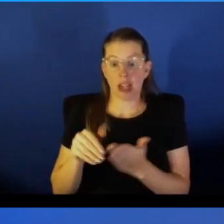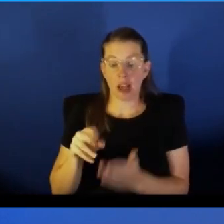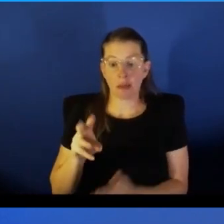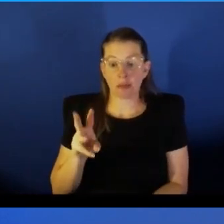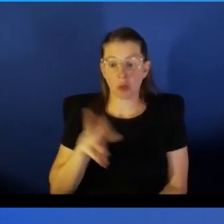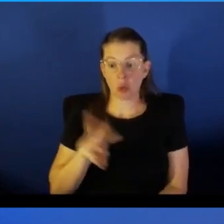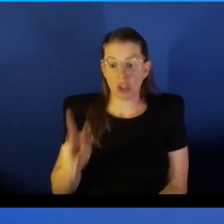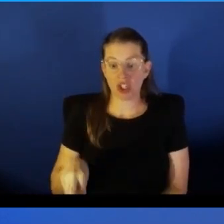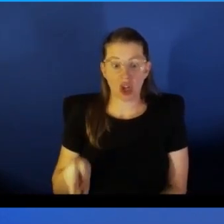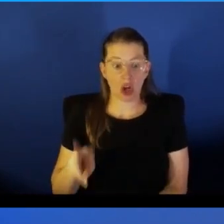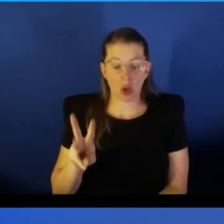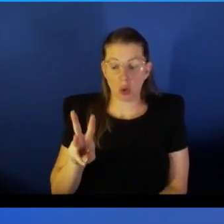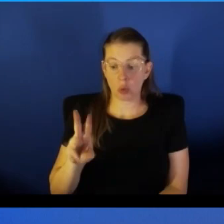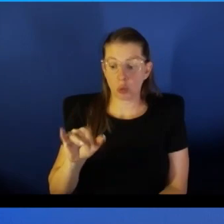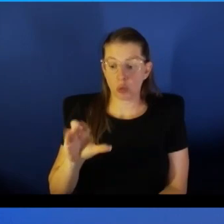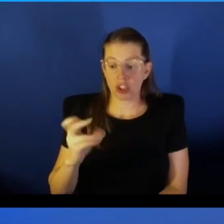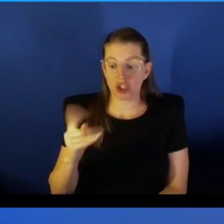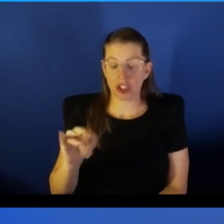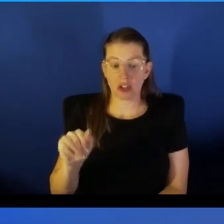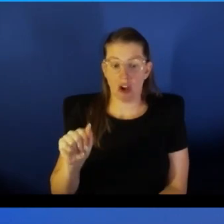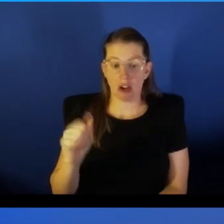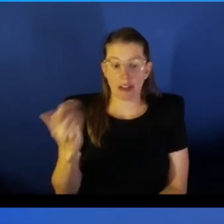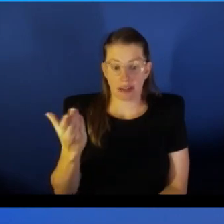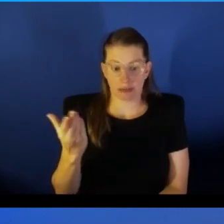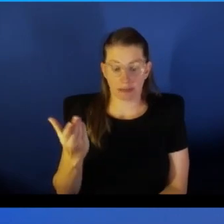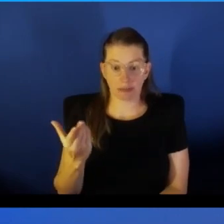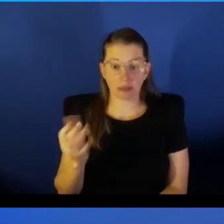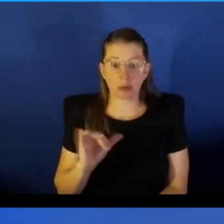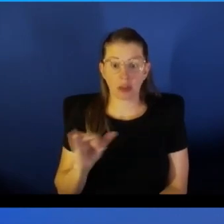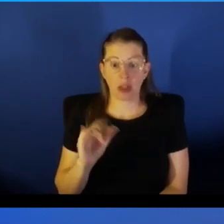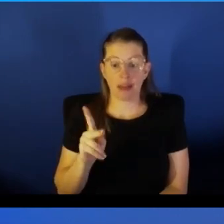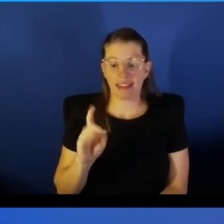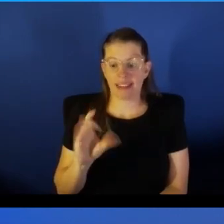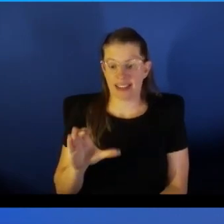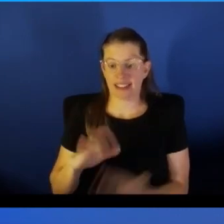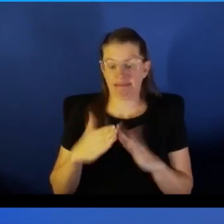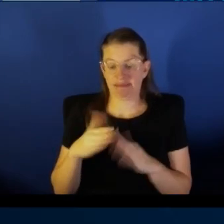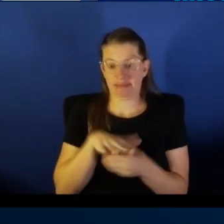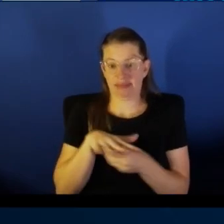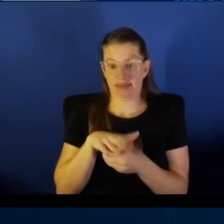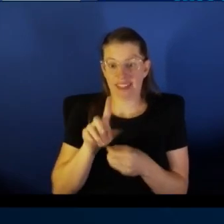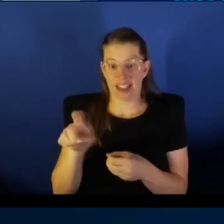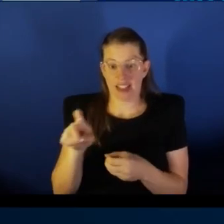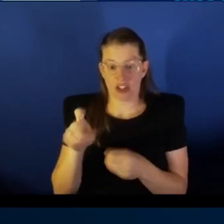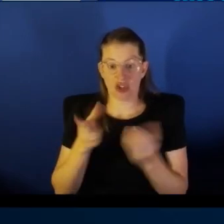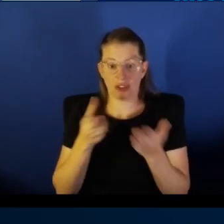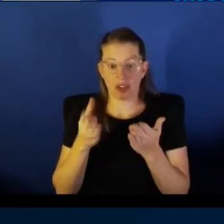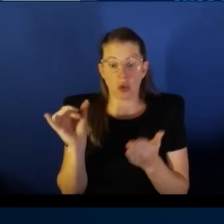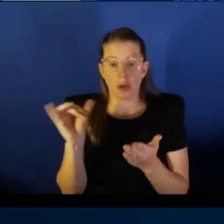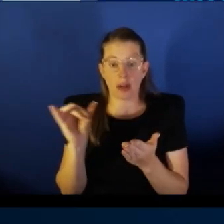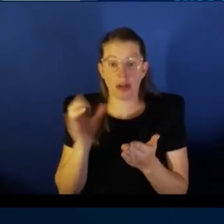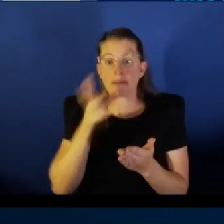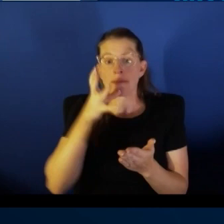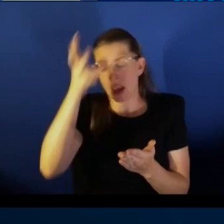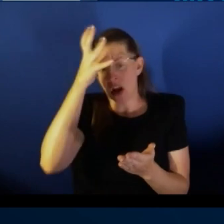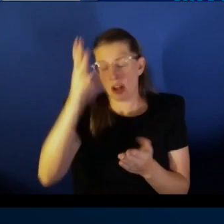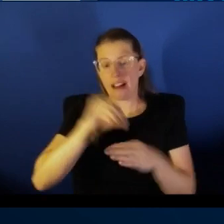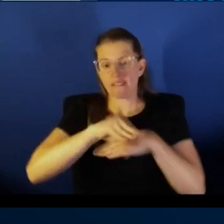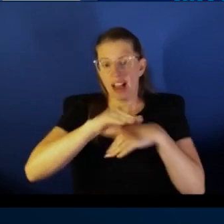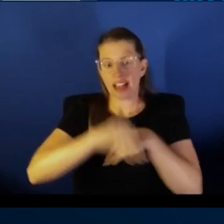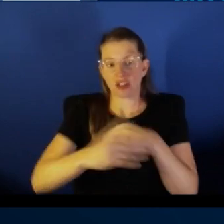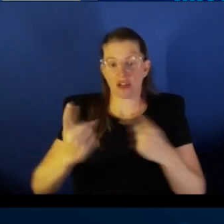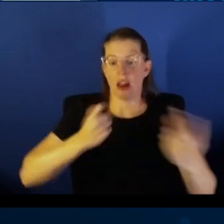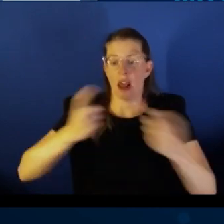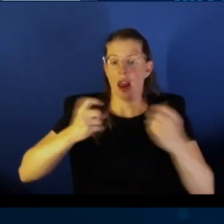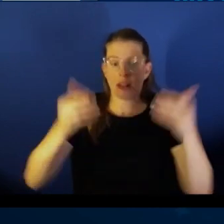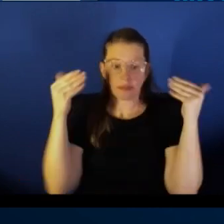but primarily here in the metro area is the diagnostic services. But as a parent, advice would be to just feel free to ask lots of questions.